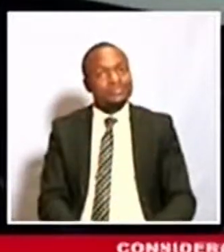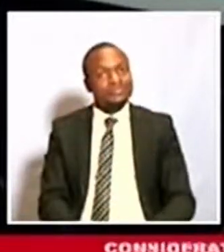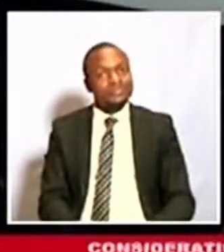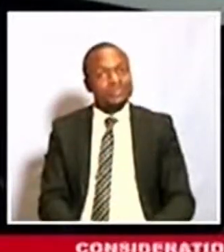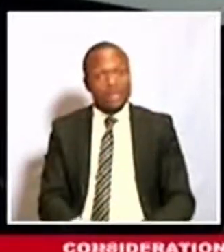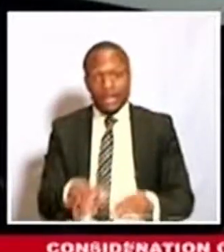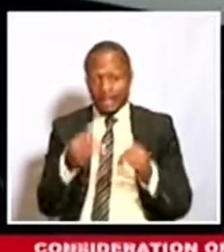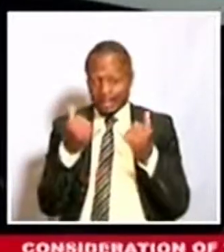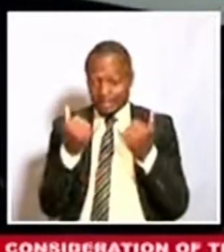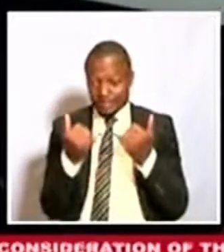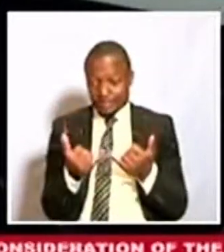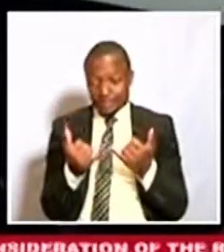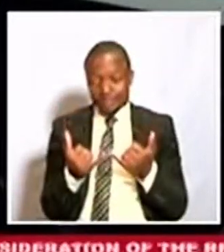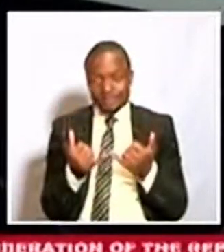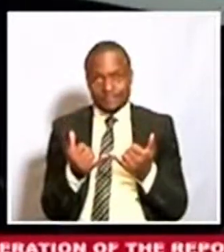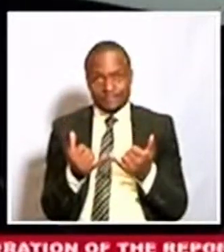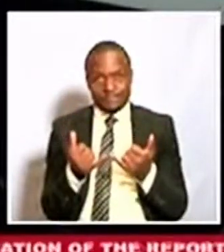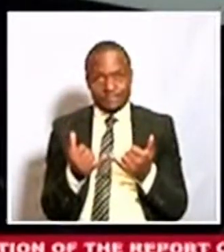Now,